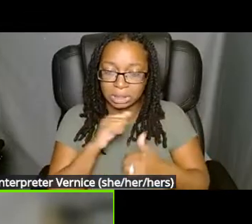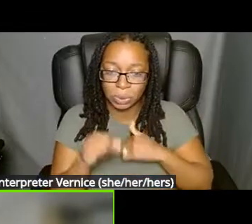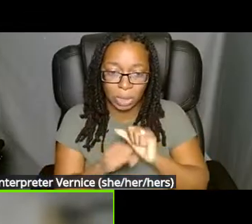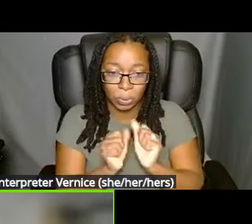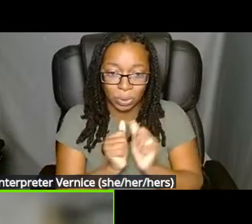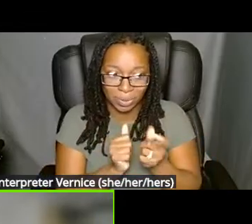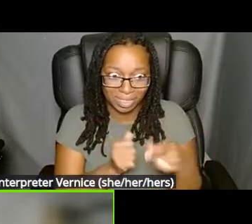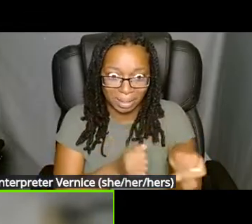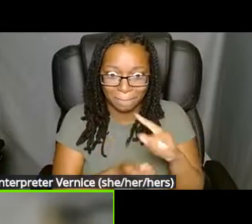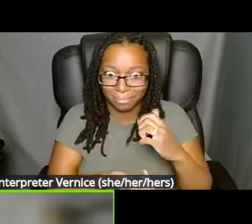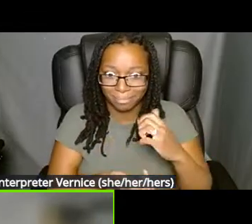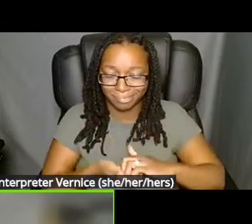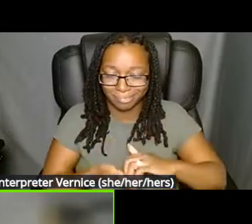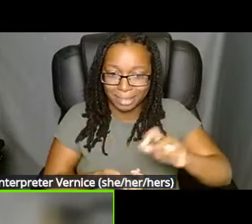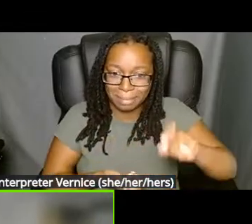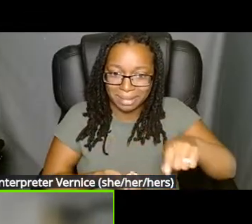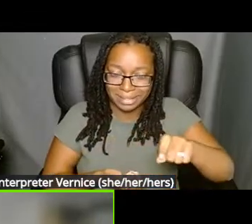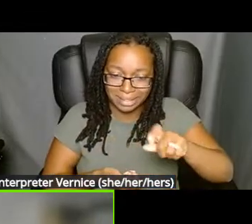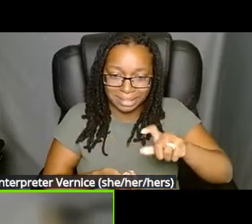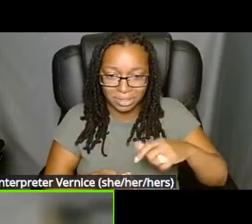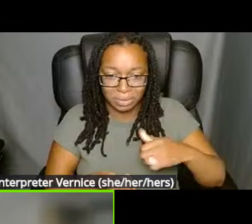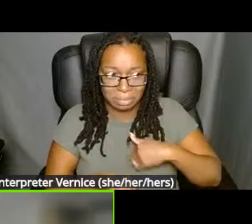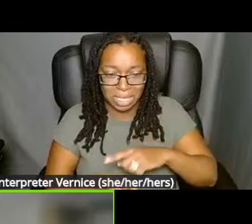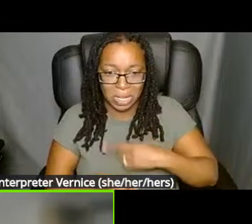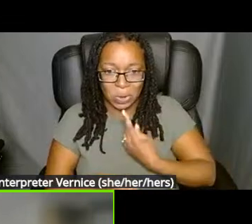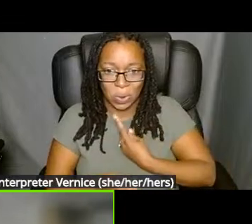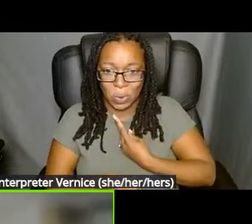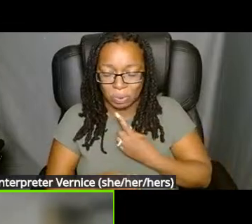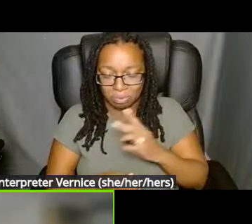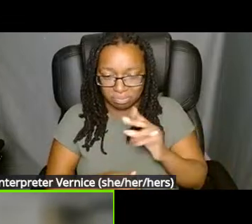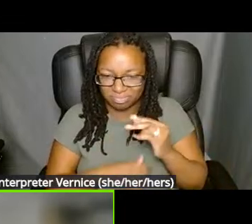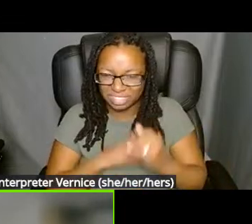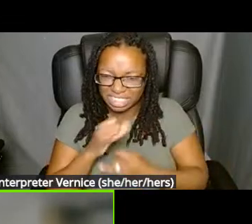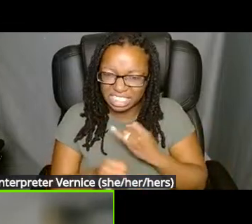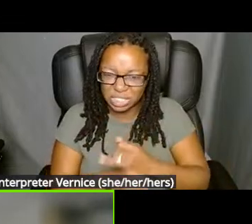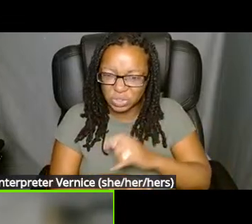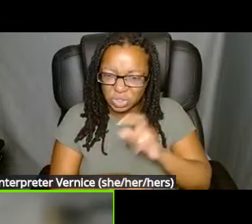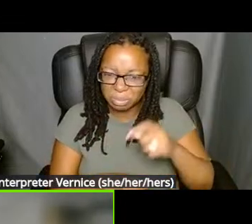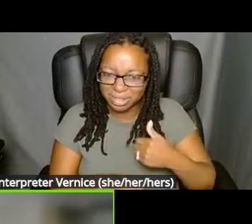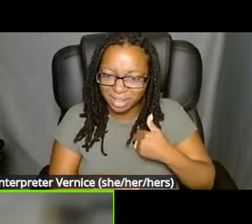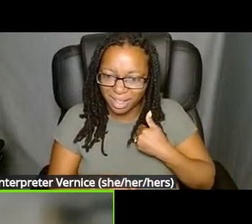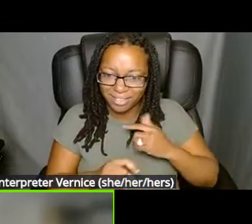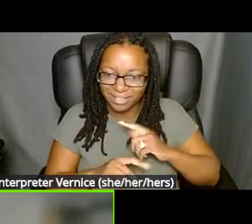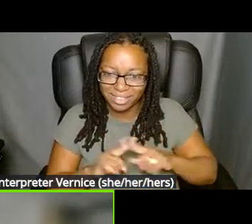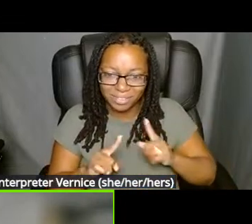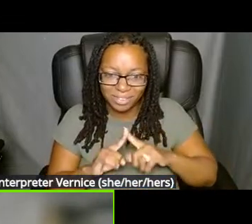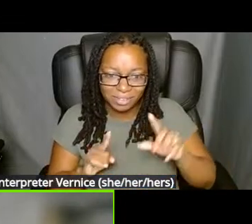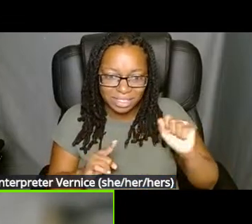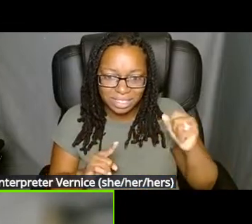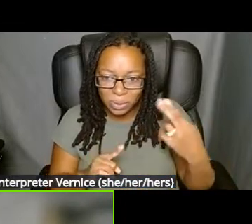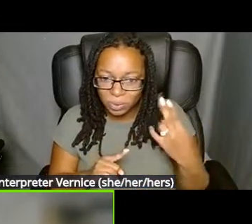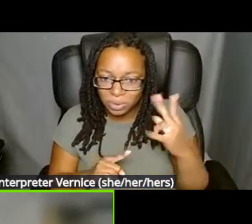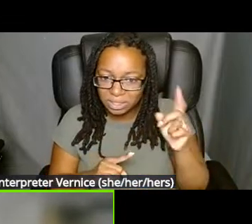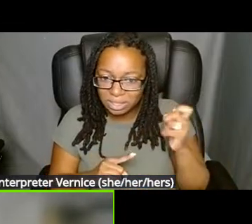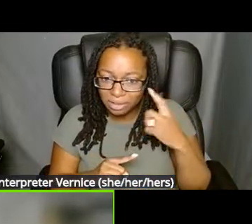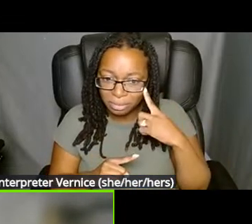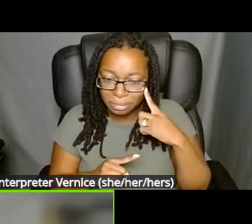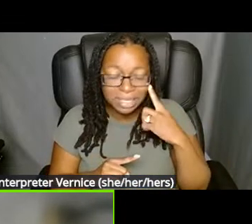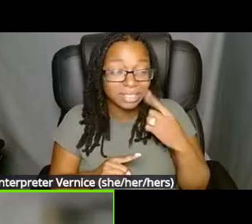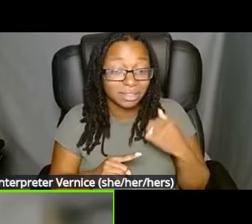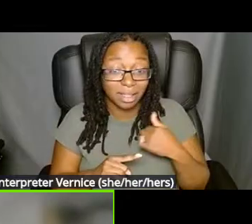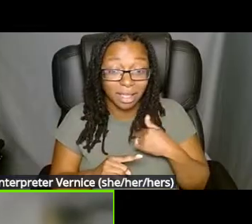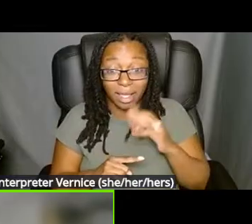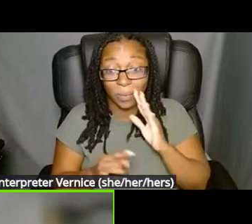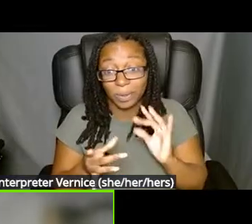answer is kind of like a bit of a cop out because I'm like, hey, it comes with the region, but um, it happened because I could have gone many